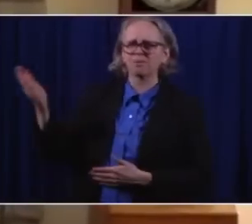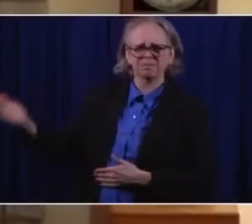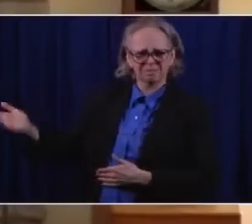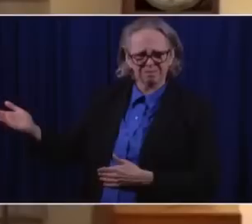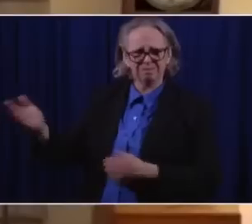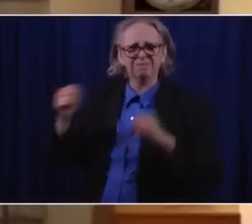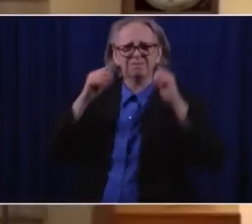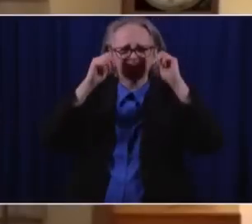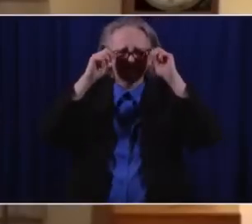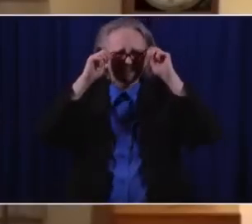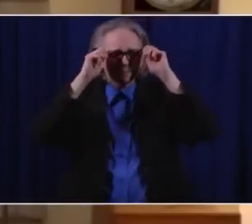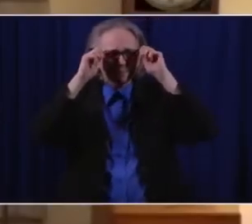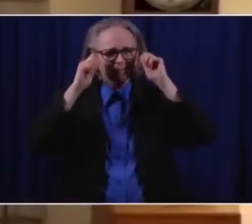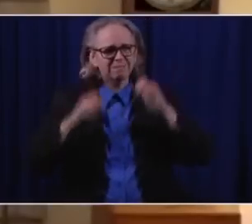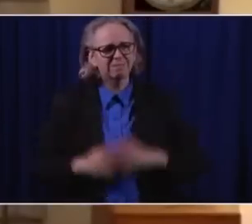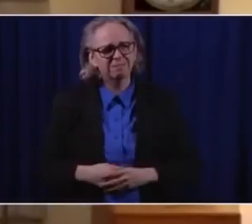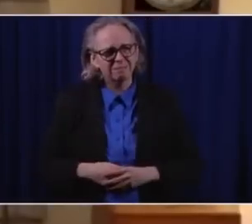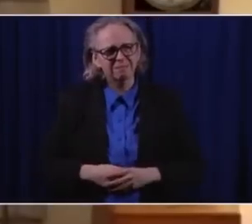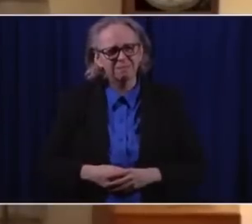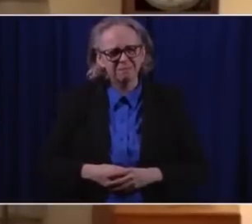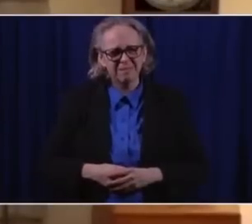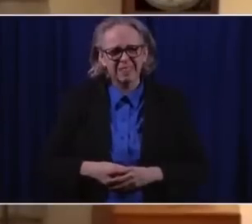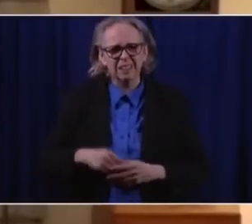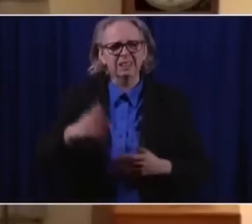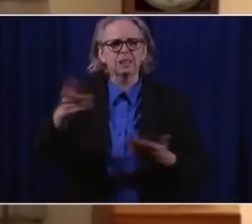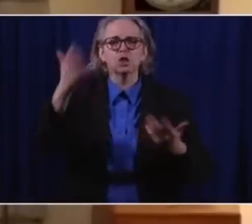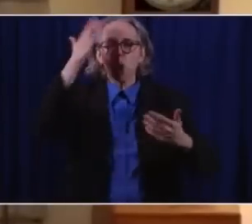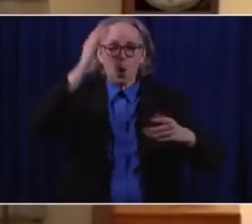increase in cases versus testing. Again,